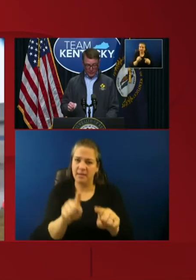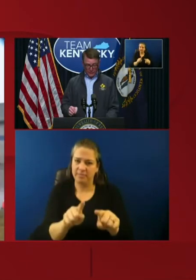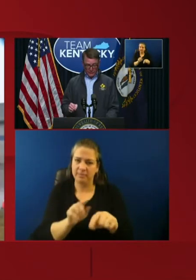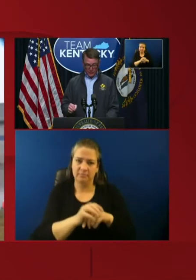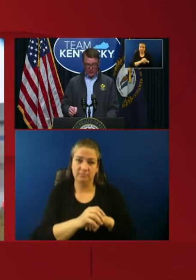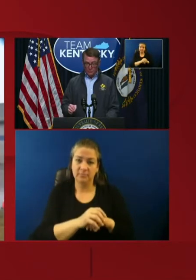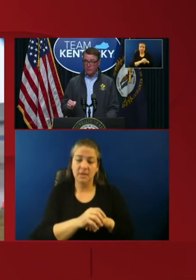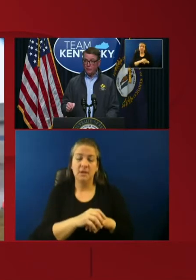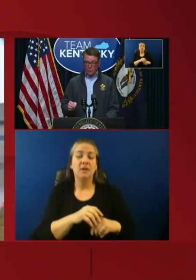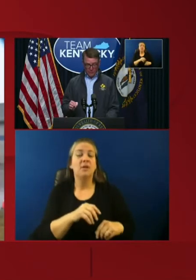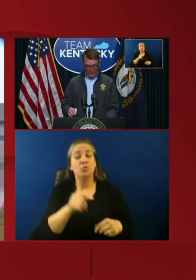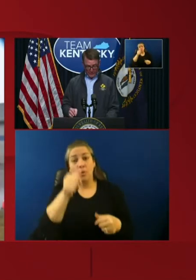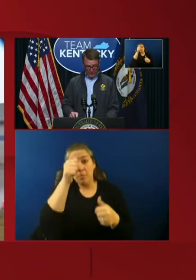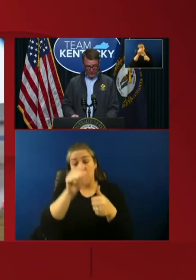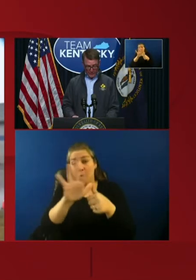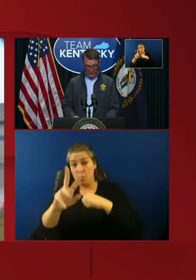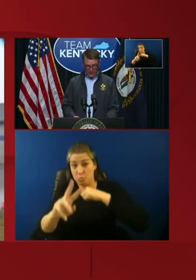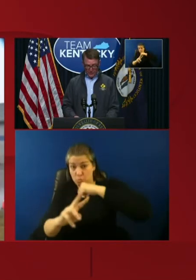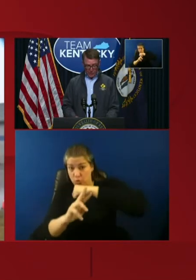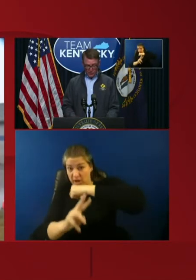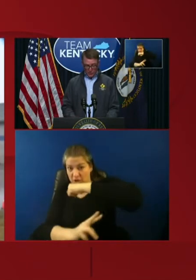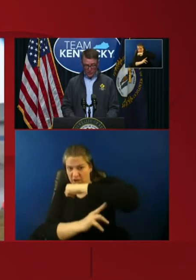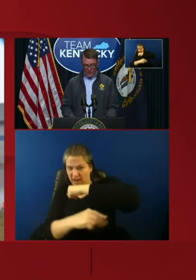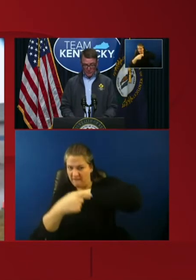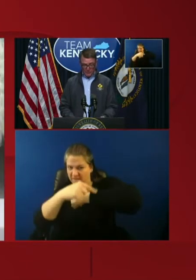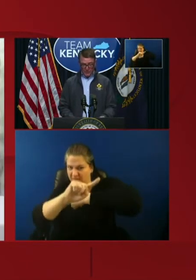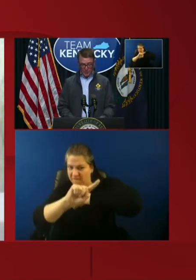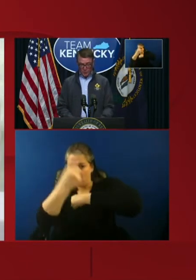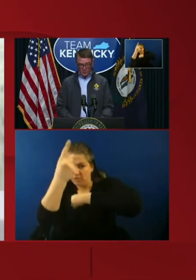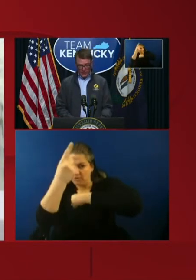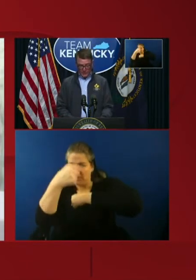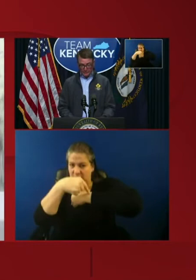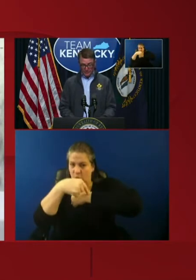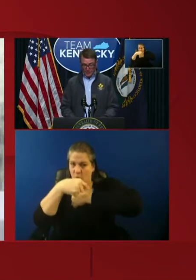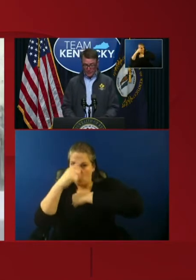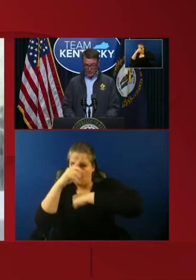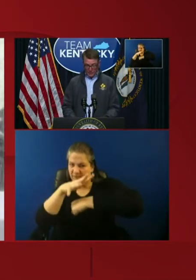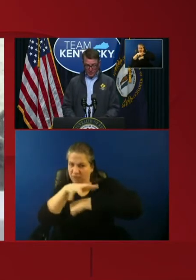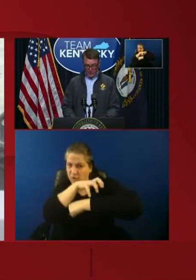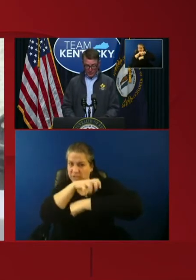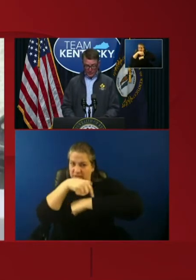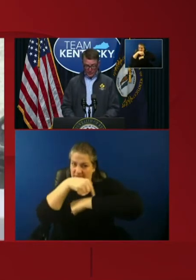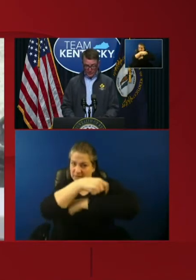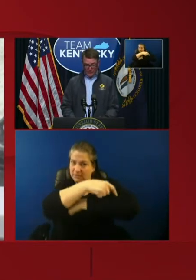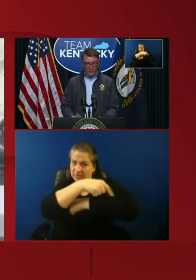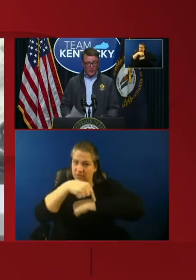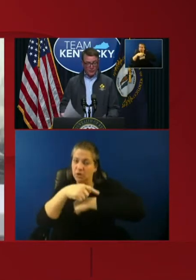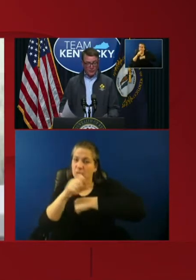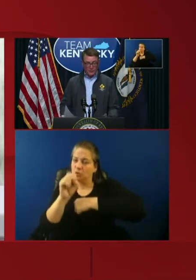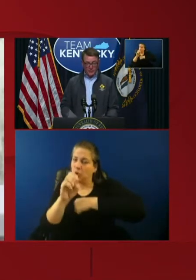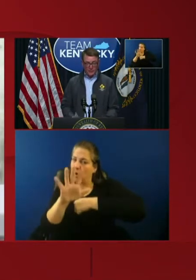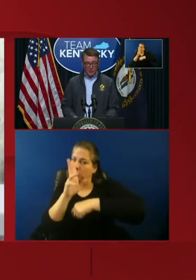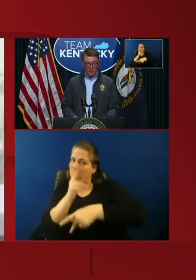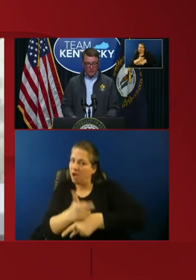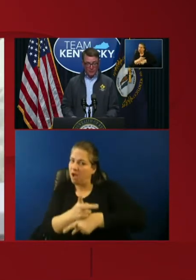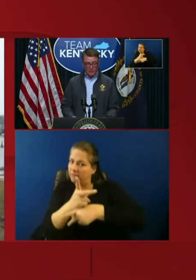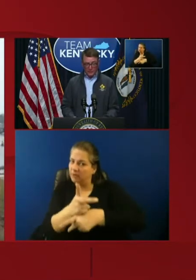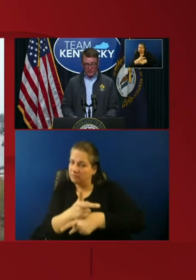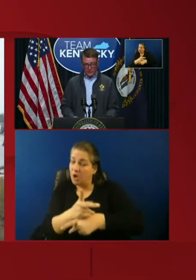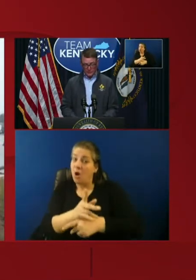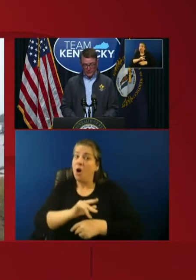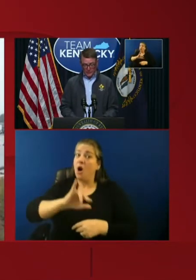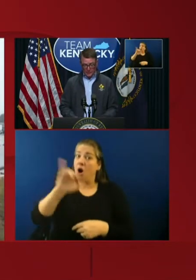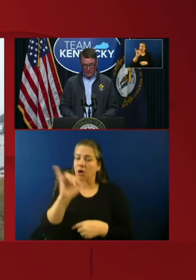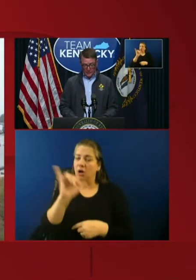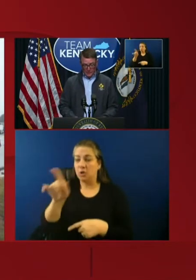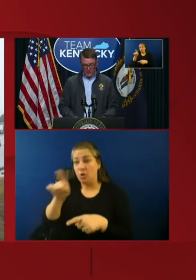that bridges freeze before pavement. There's also the possibility of local flooding, as the governor and the director have already